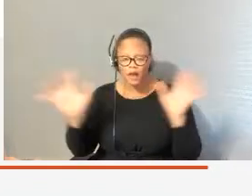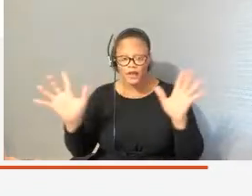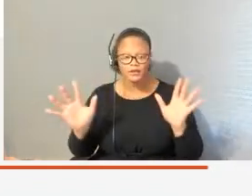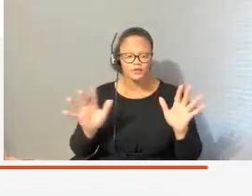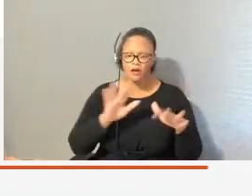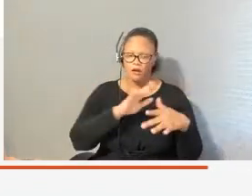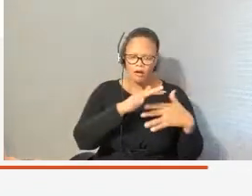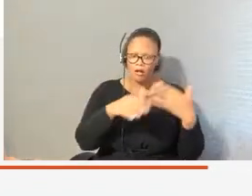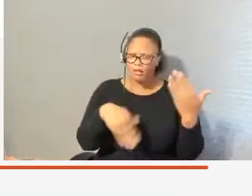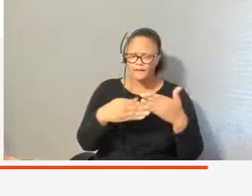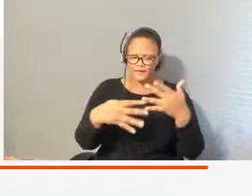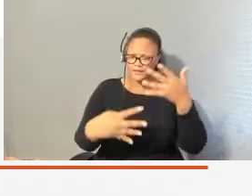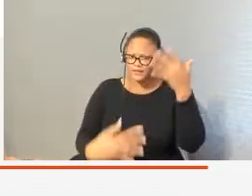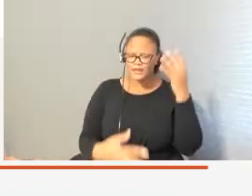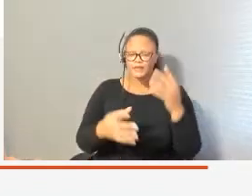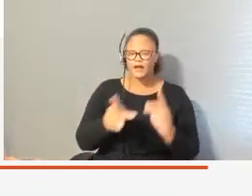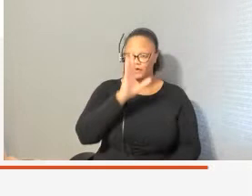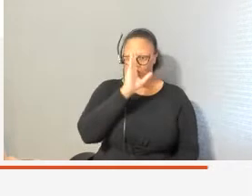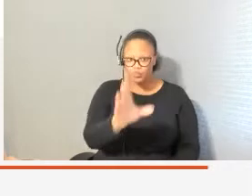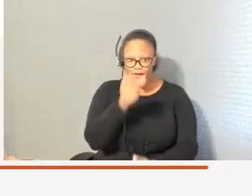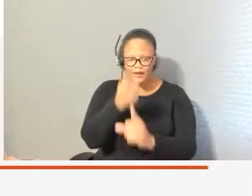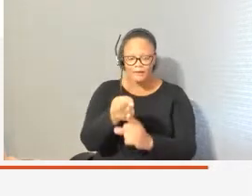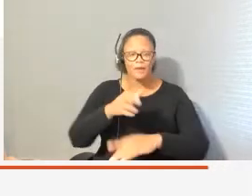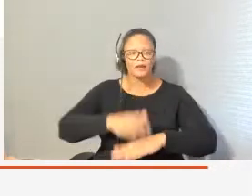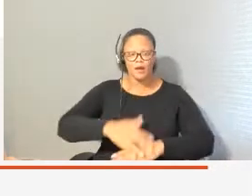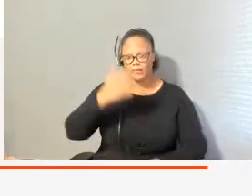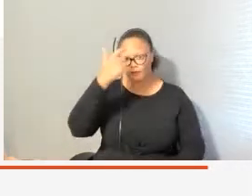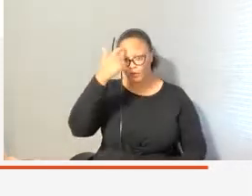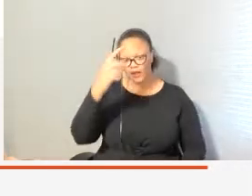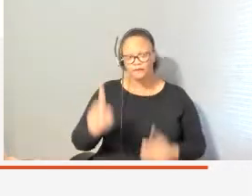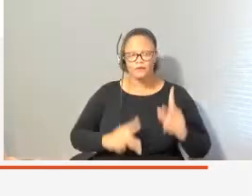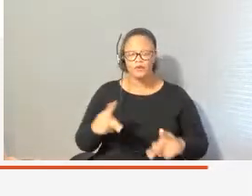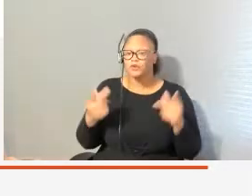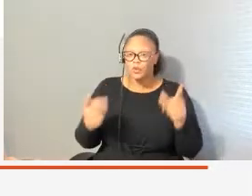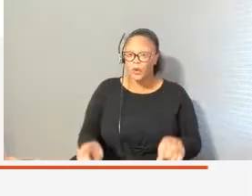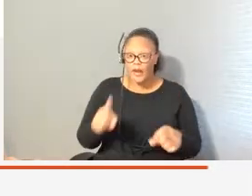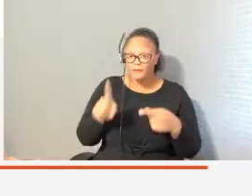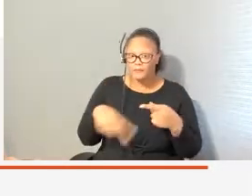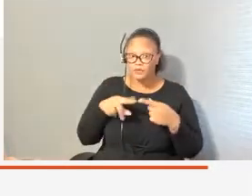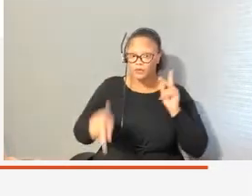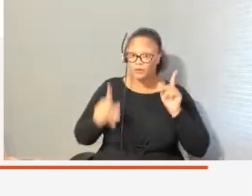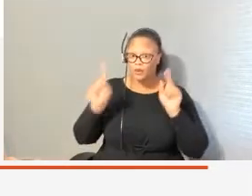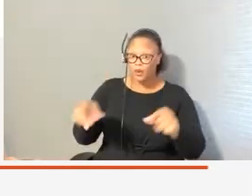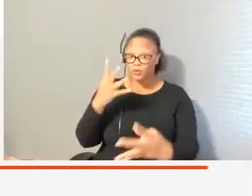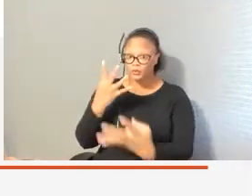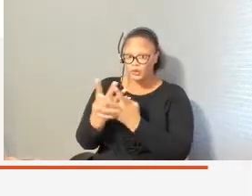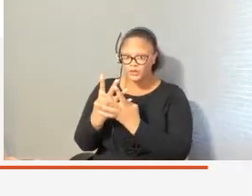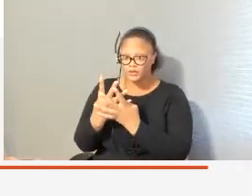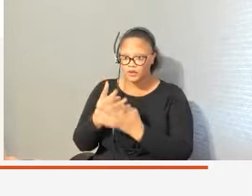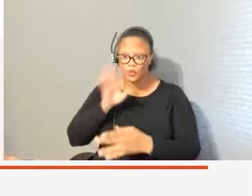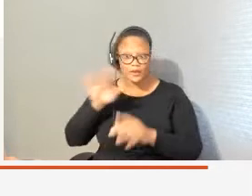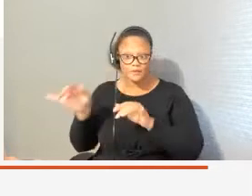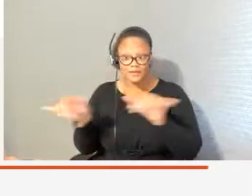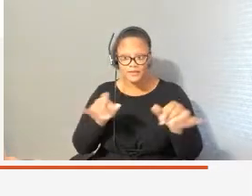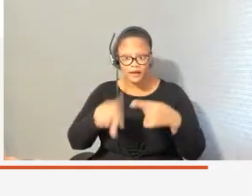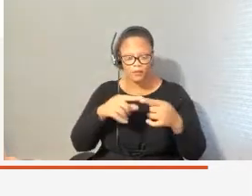impact on the brain of individuals. And what happens when people go to prison? Are they the same when they come out?